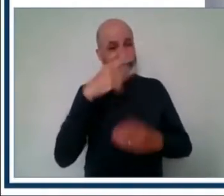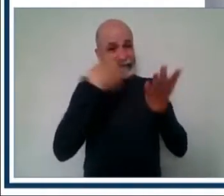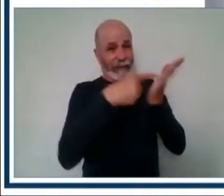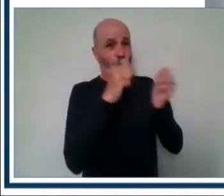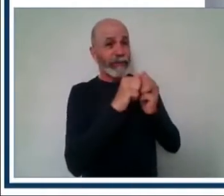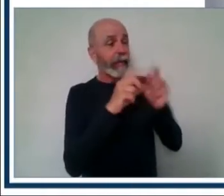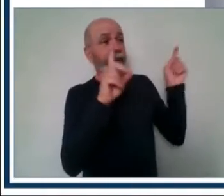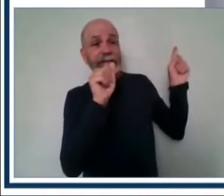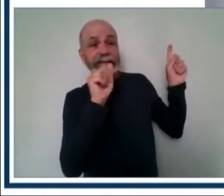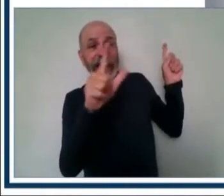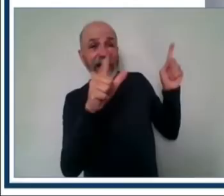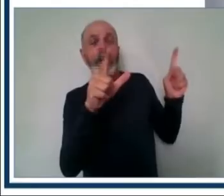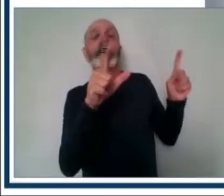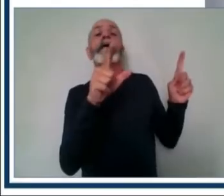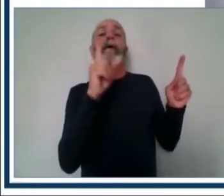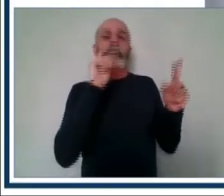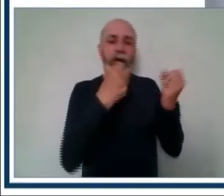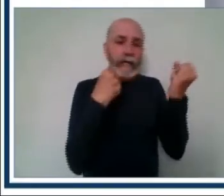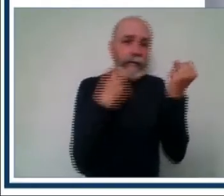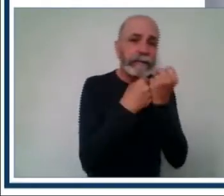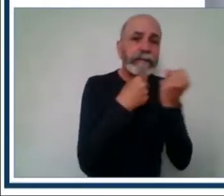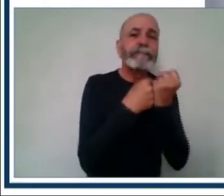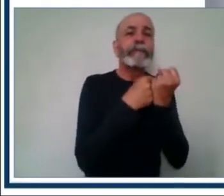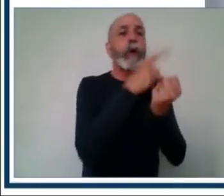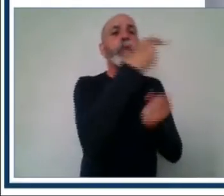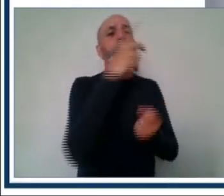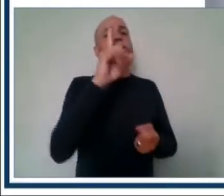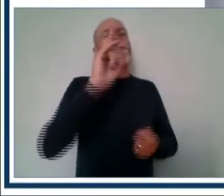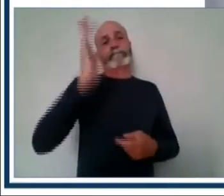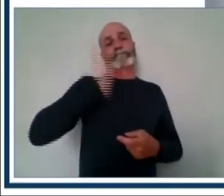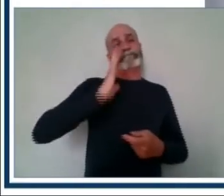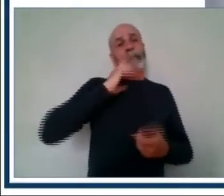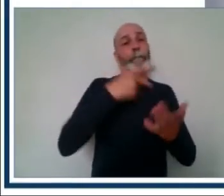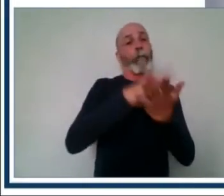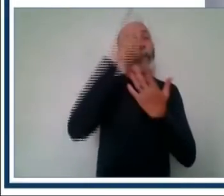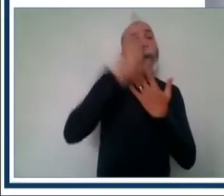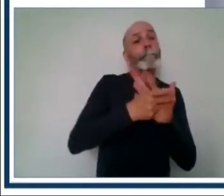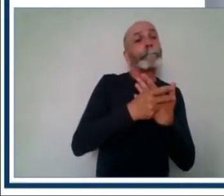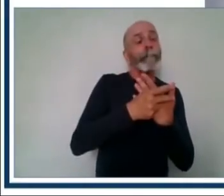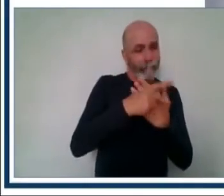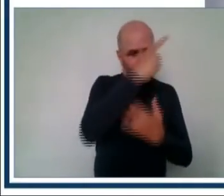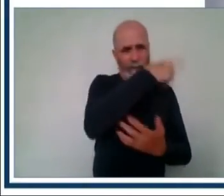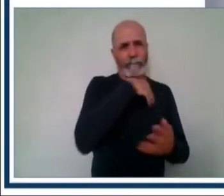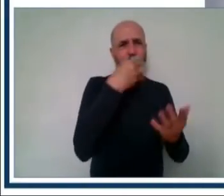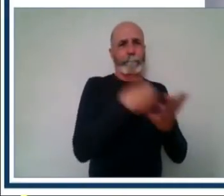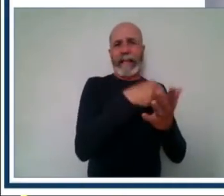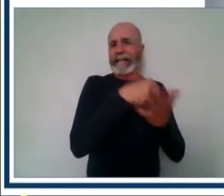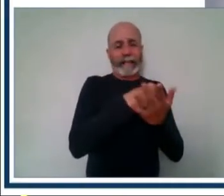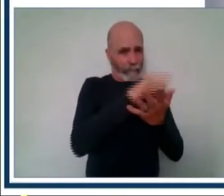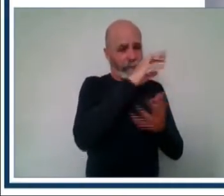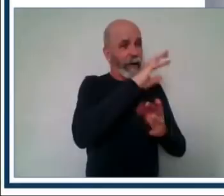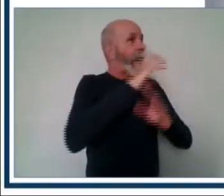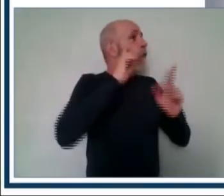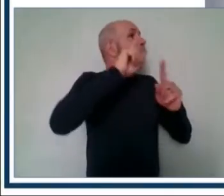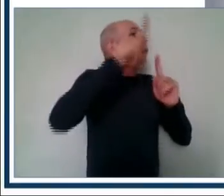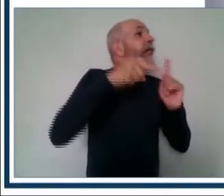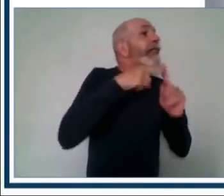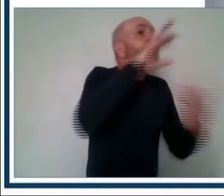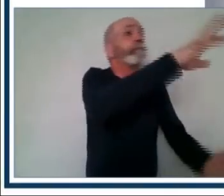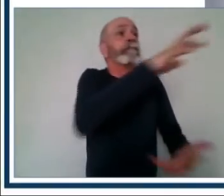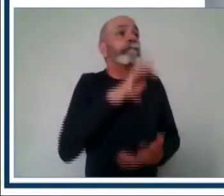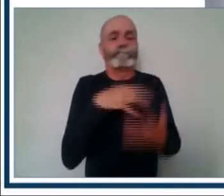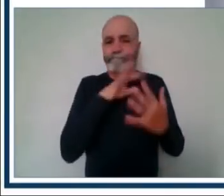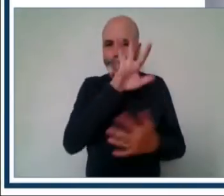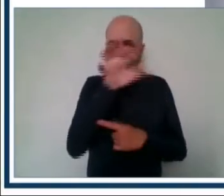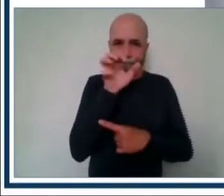programs. Unfortunately, I can't put a specific date on that. I'm pushing every single day to make sure that we get something in